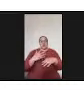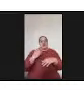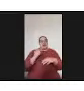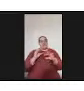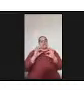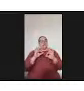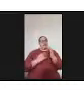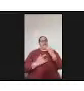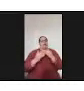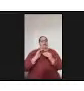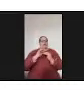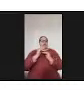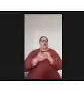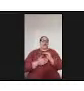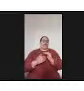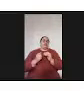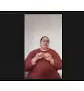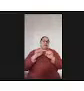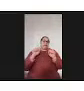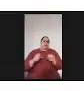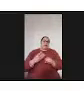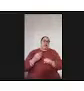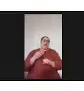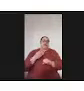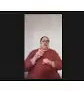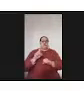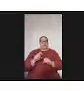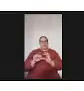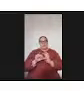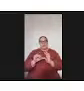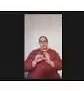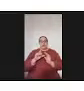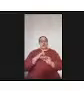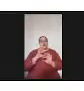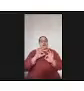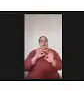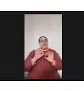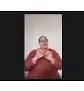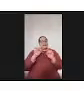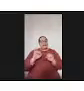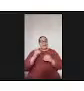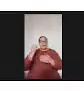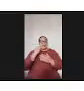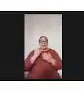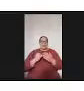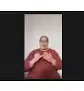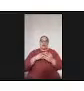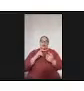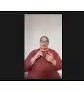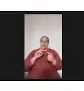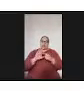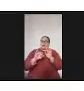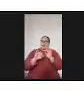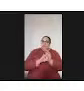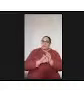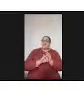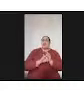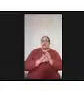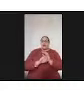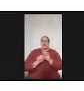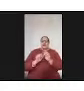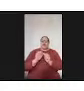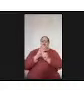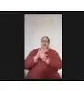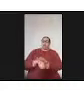fire protection systems in place. These systems are designed to detect and suppress fire